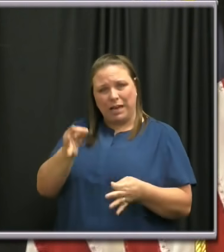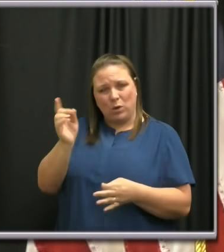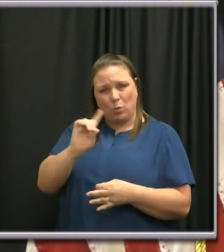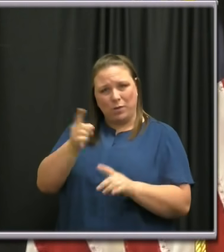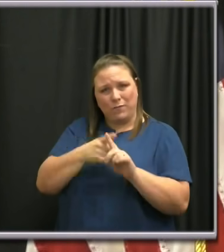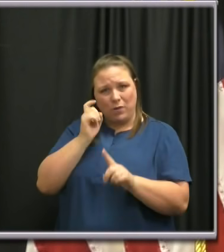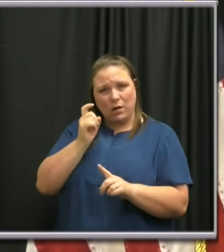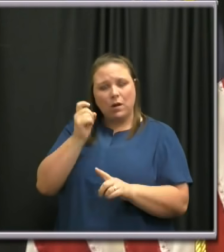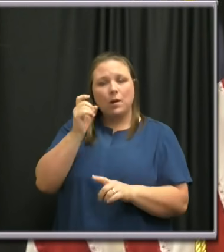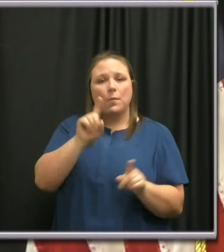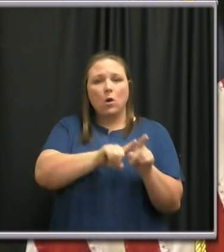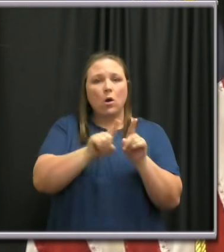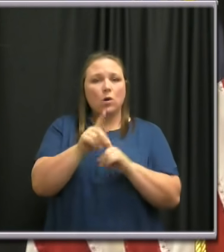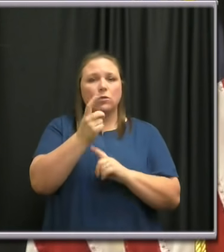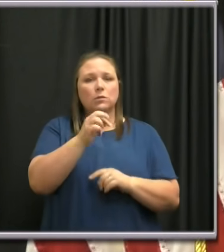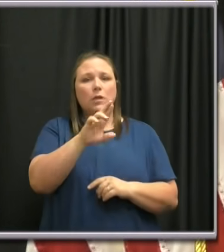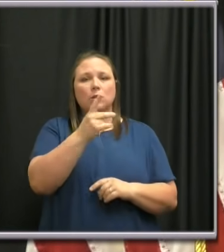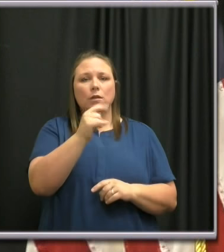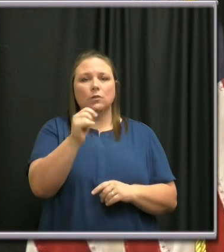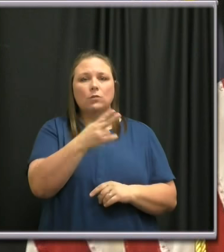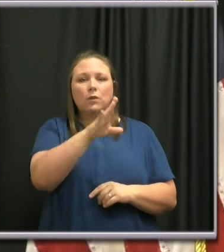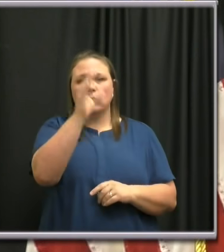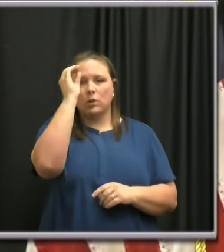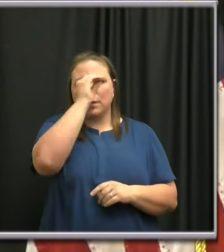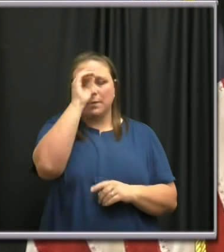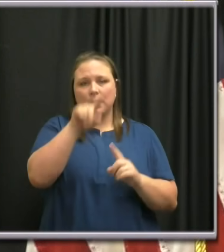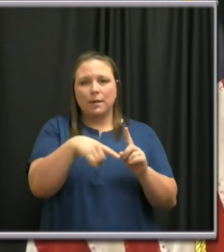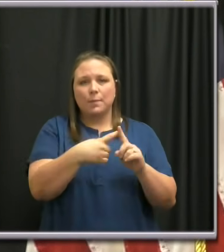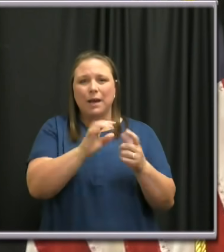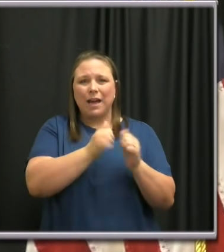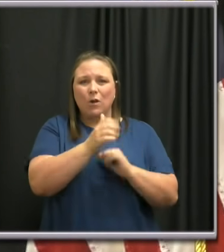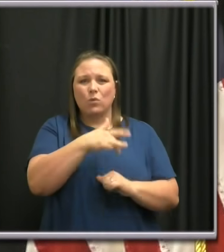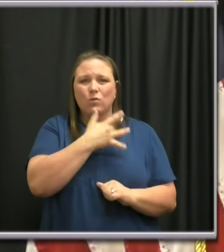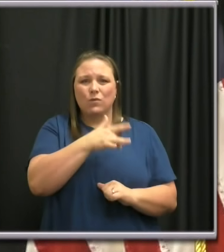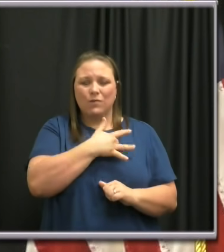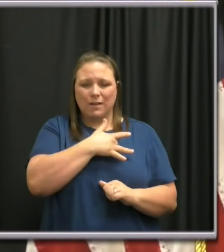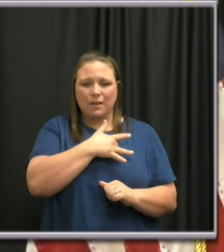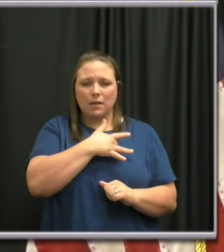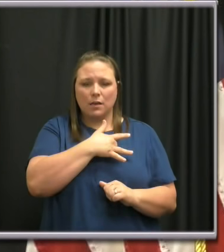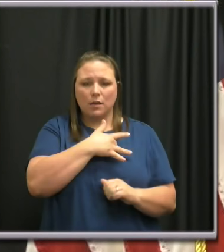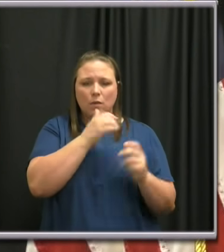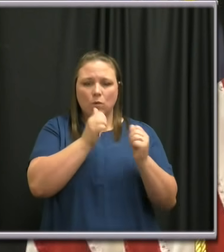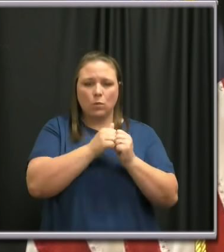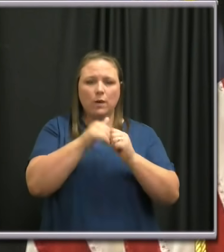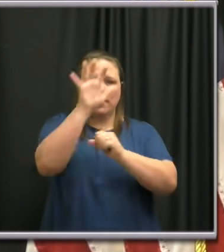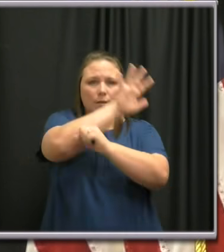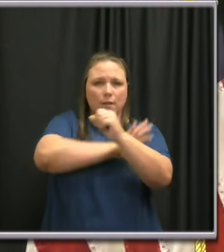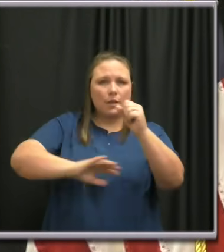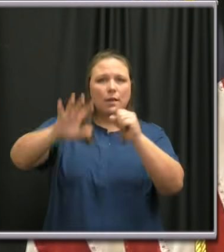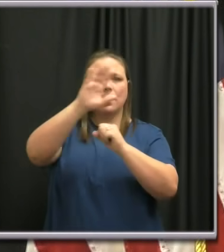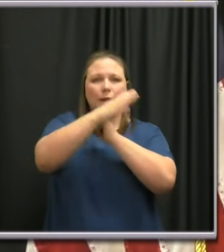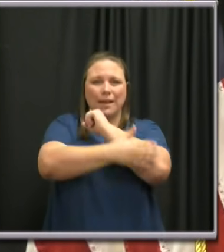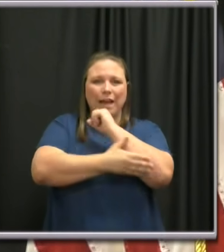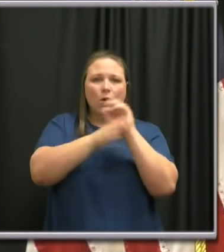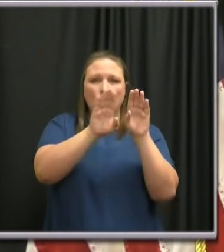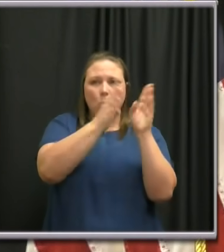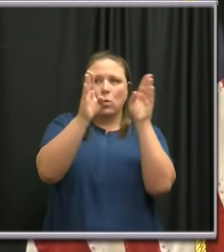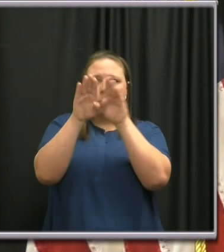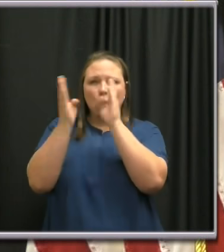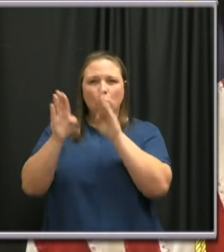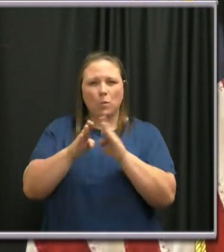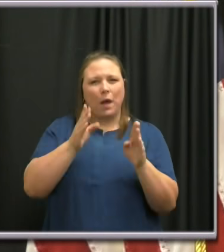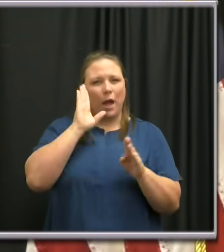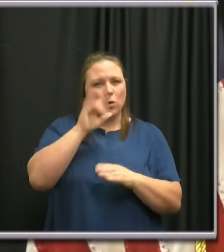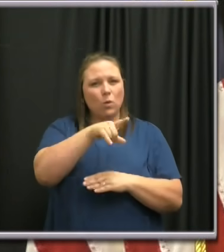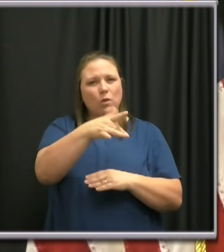And then also, Dr. Hildreth, I wanted to get your opinion about how you feel about the surrounding counties starting to reopen. I know you feel strongly